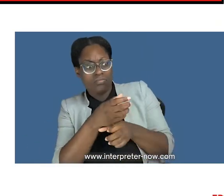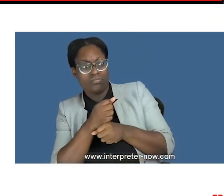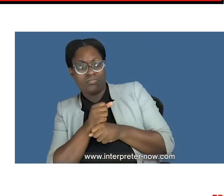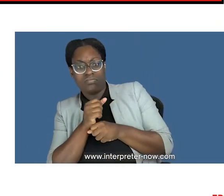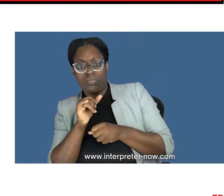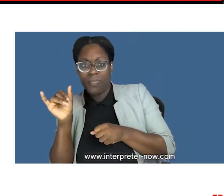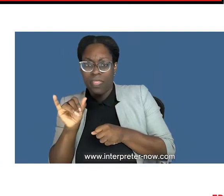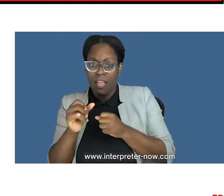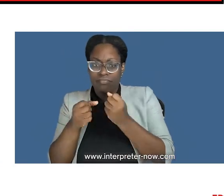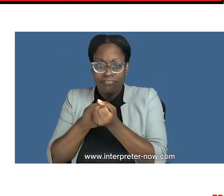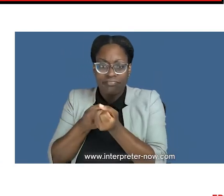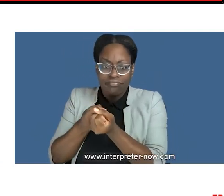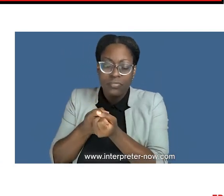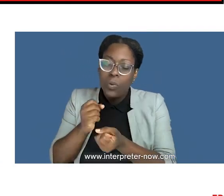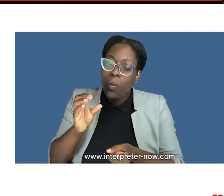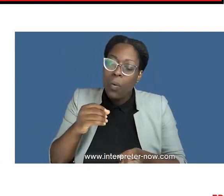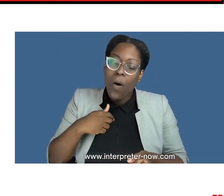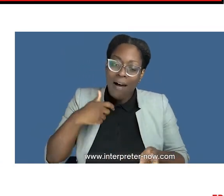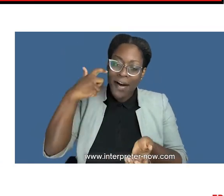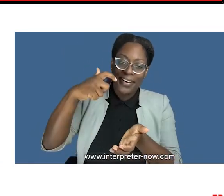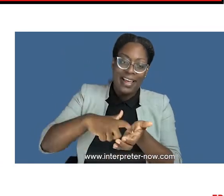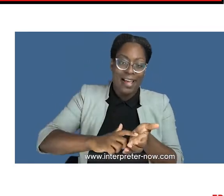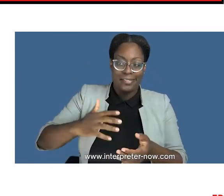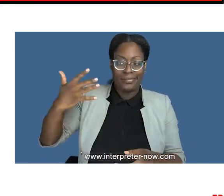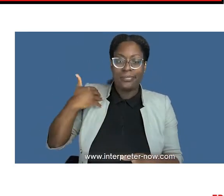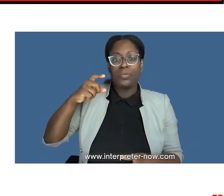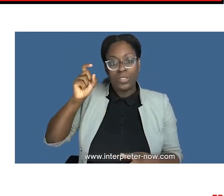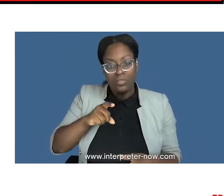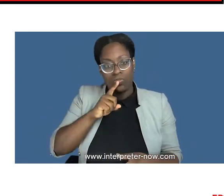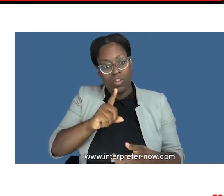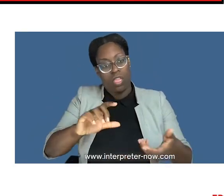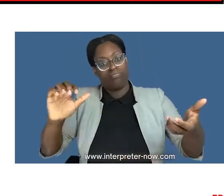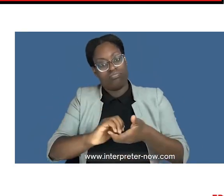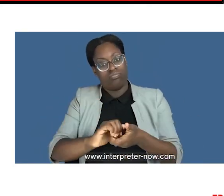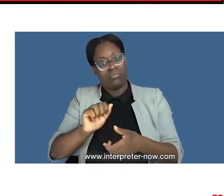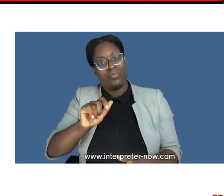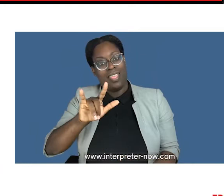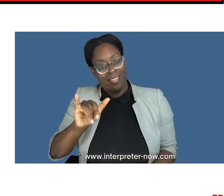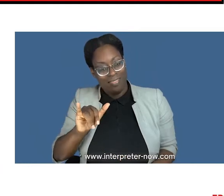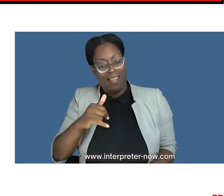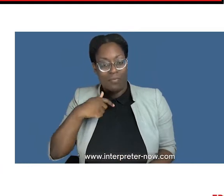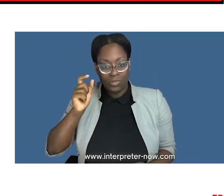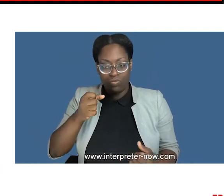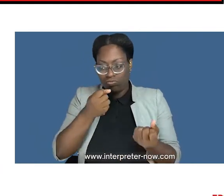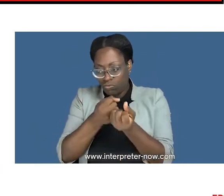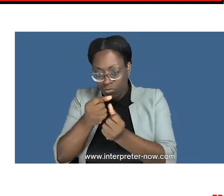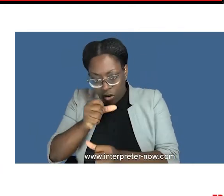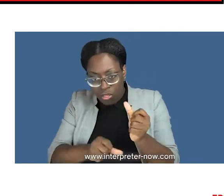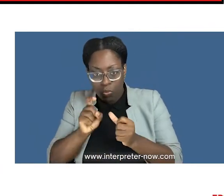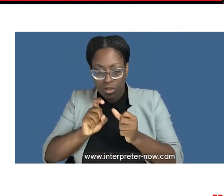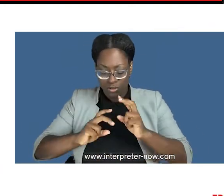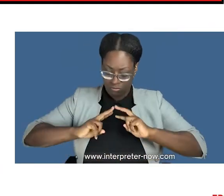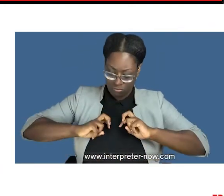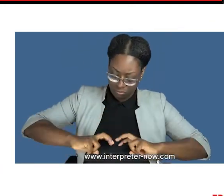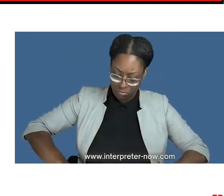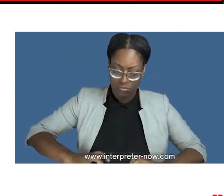us recognizing that there is that imbalance in opportunity and working to change it is how we really fundamentally shift. And so